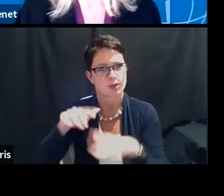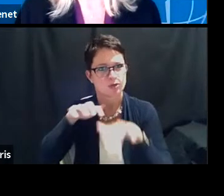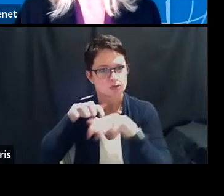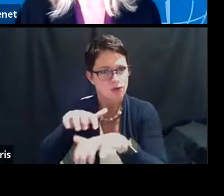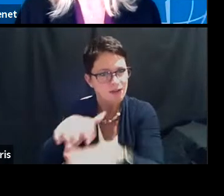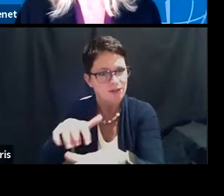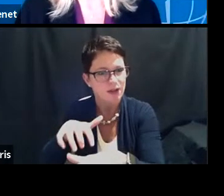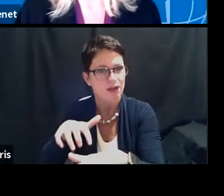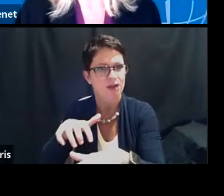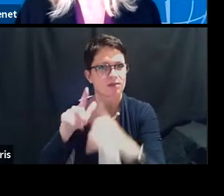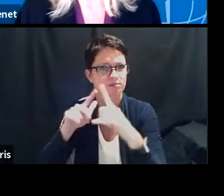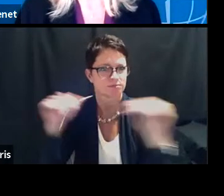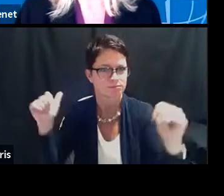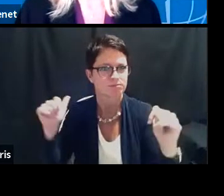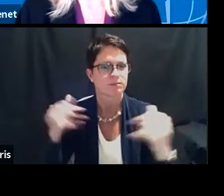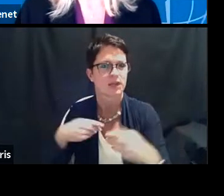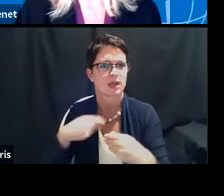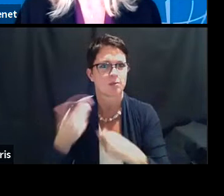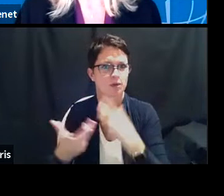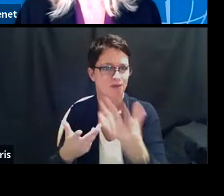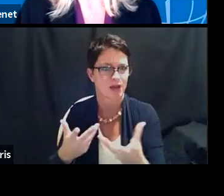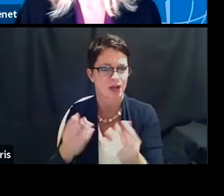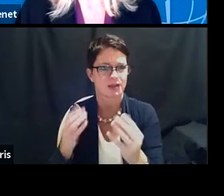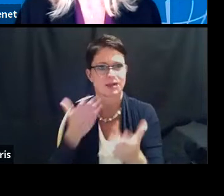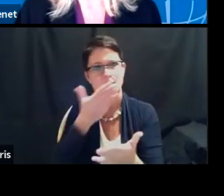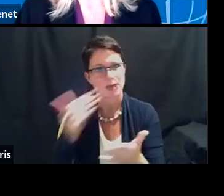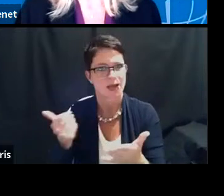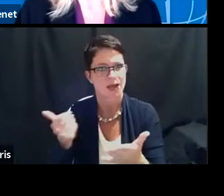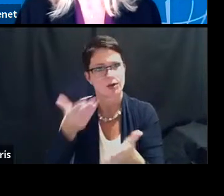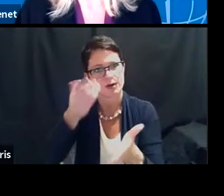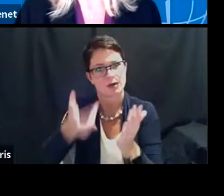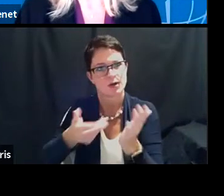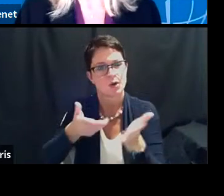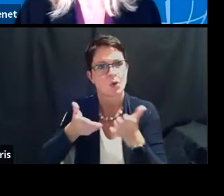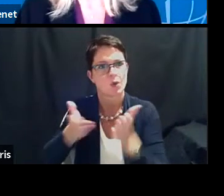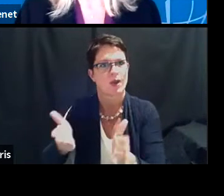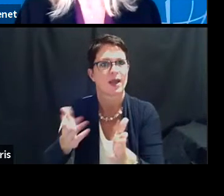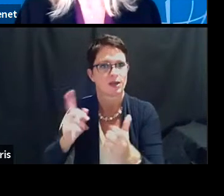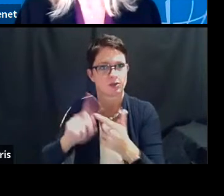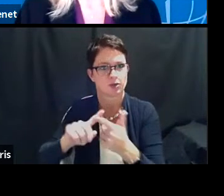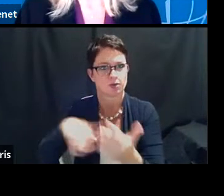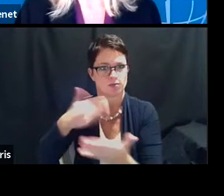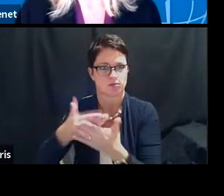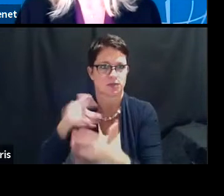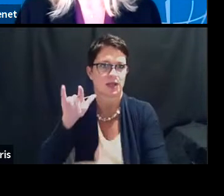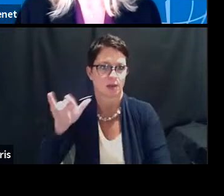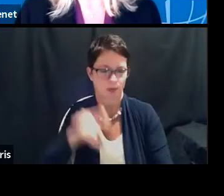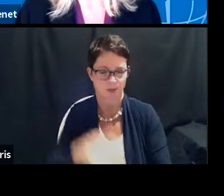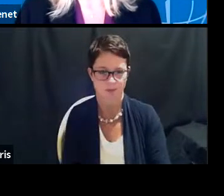and provides a more economical path to the airport.